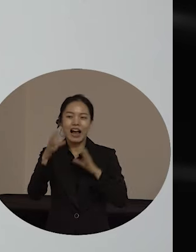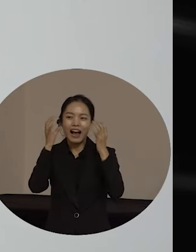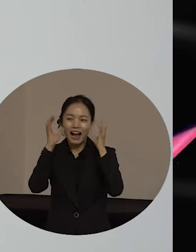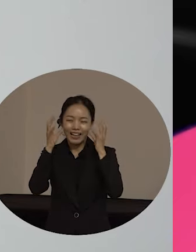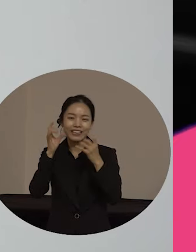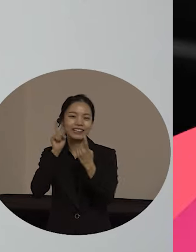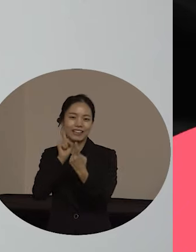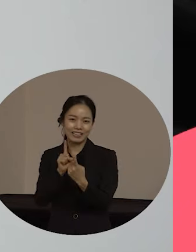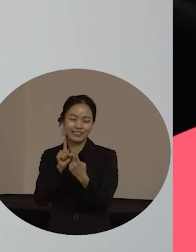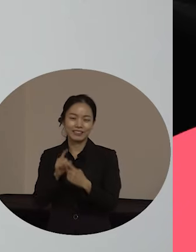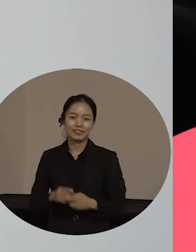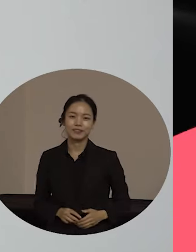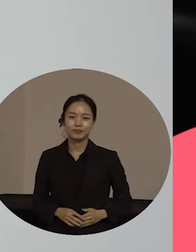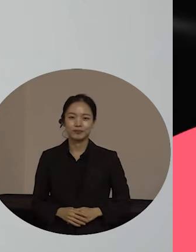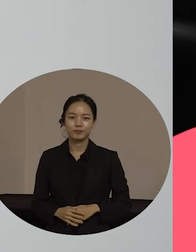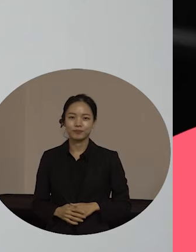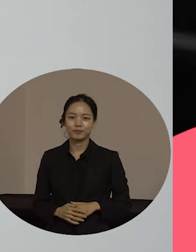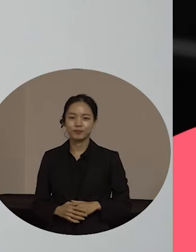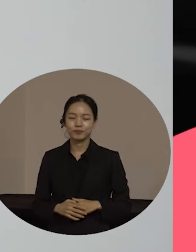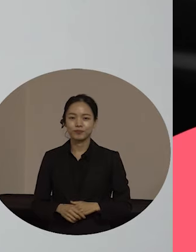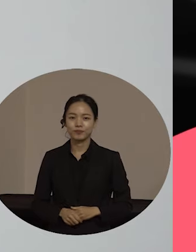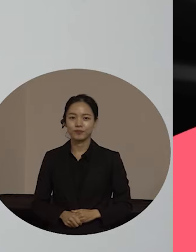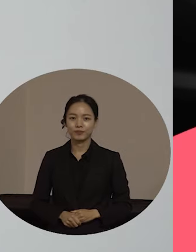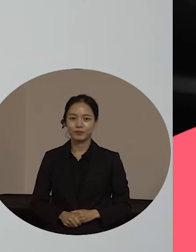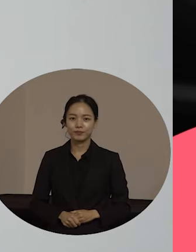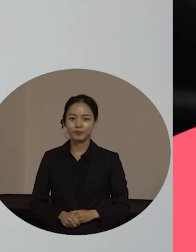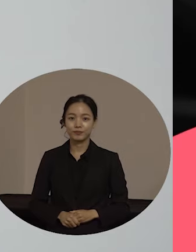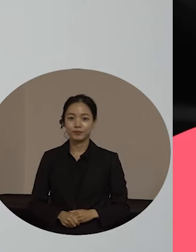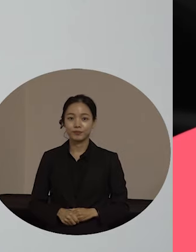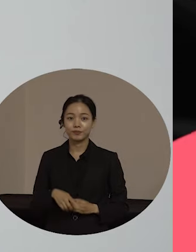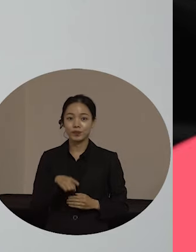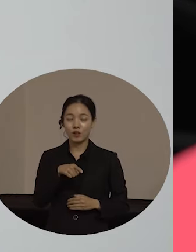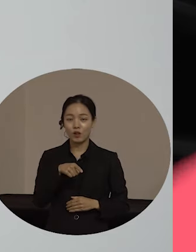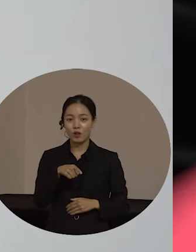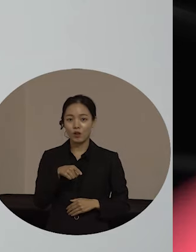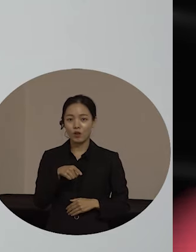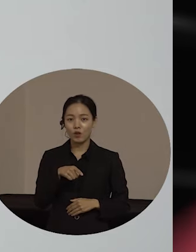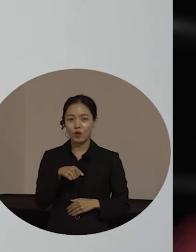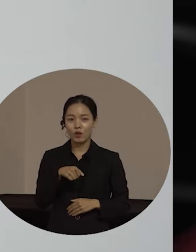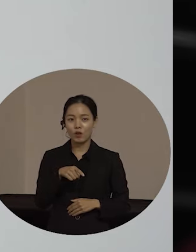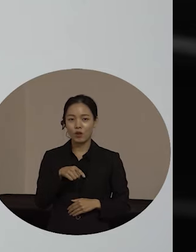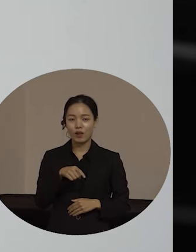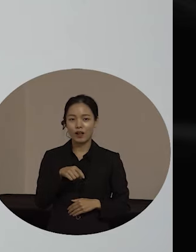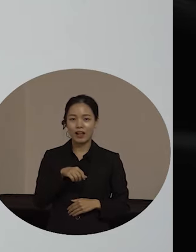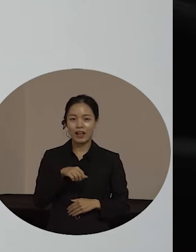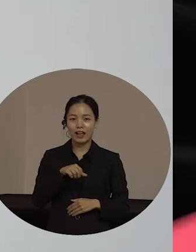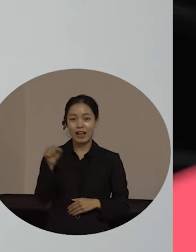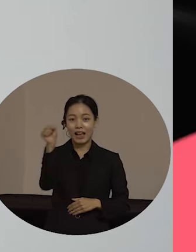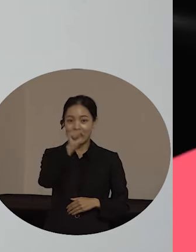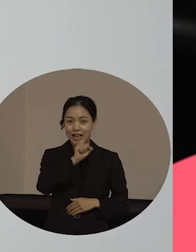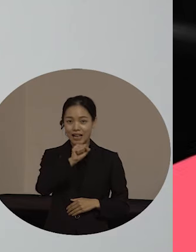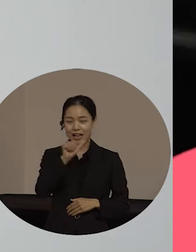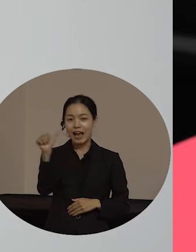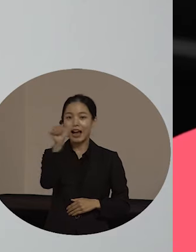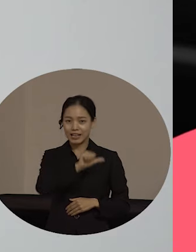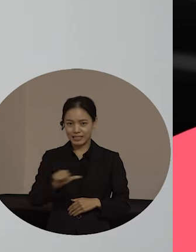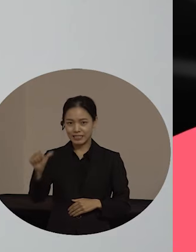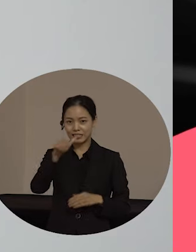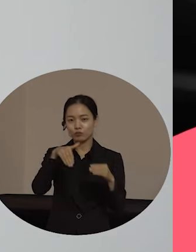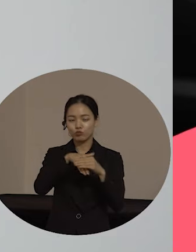audio projects with the ACC, Asia Cultural Center, based on the Busan.